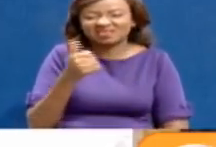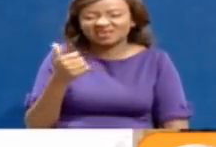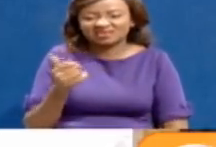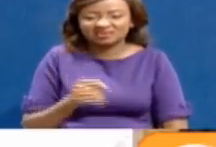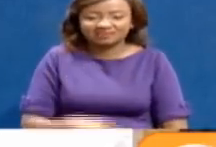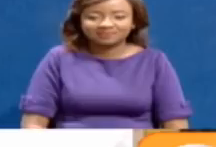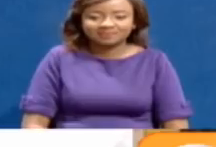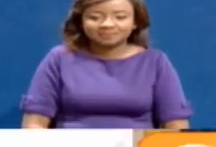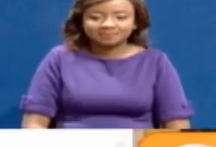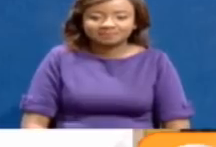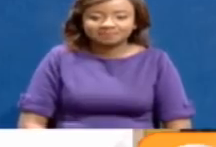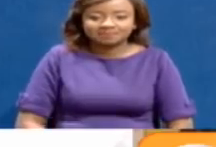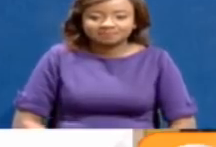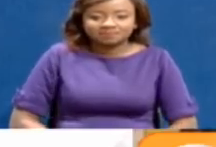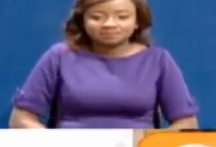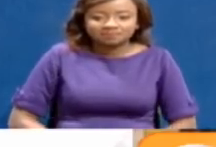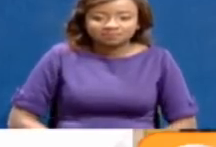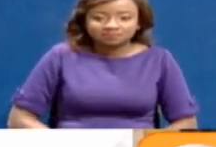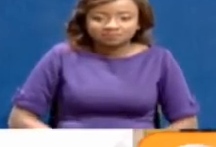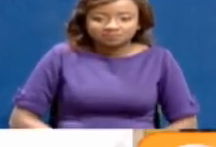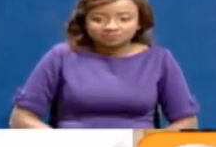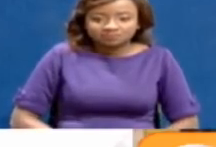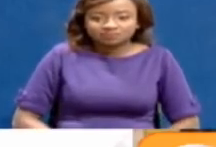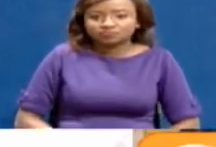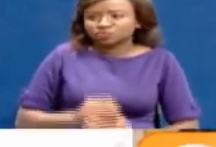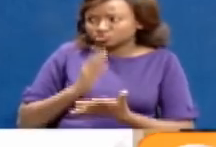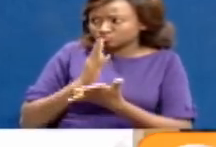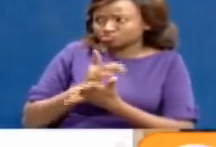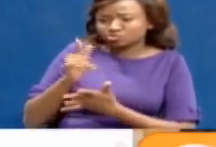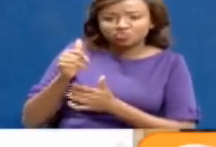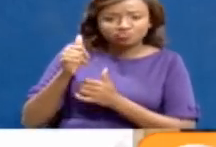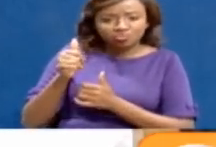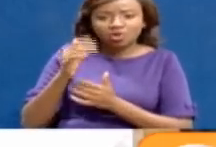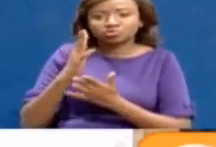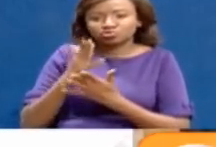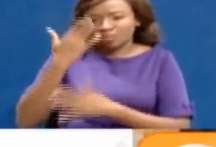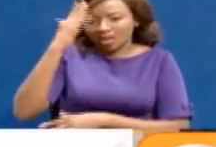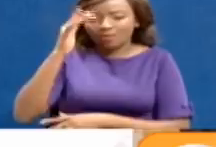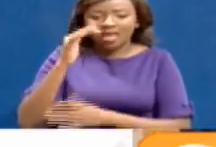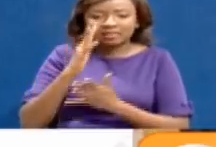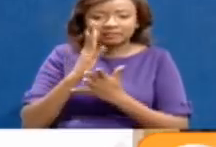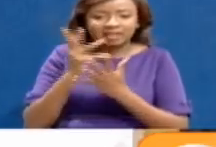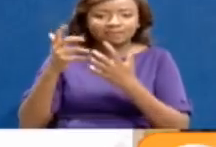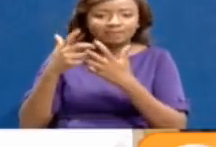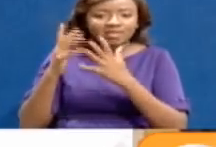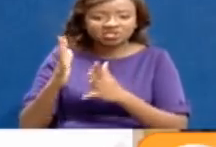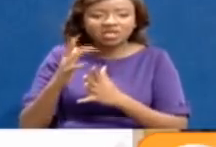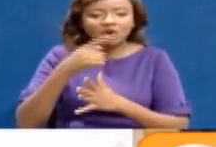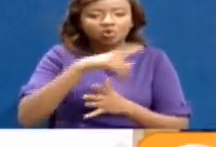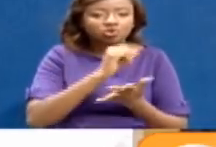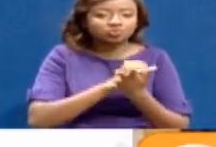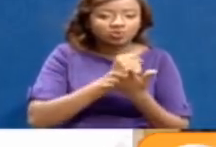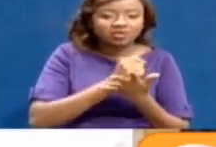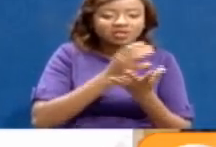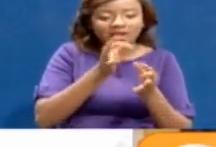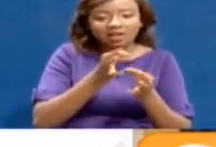true several years ago, and I'm aware that several had gone into accounting and other auditing